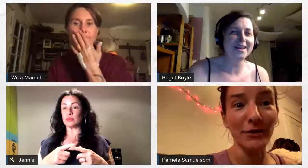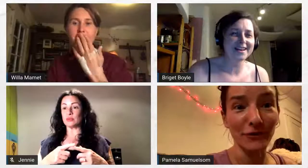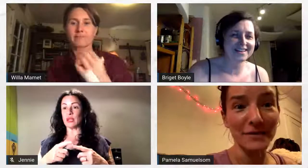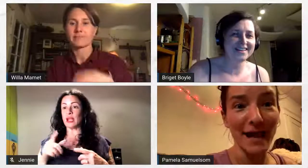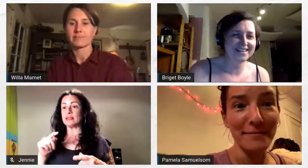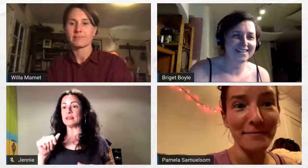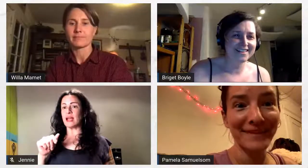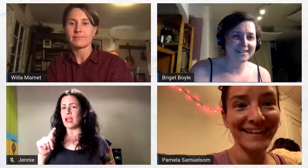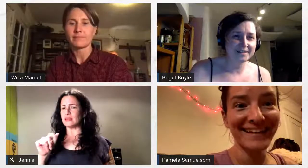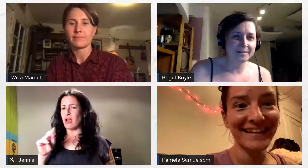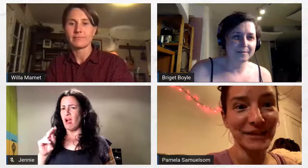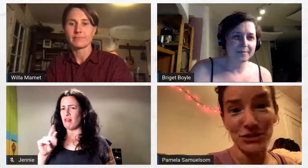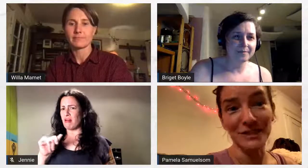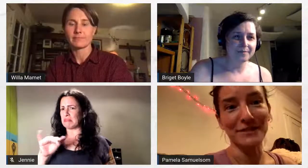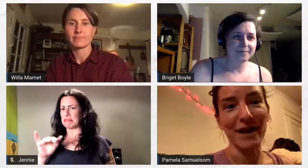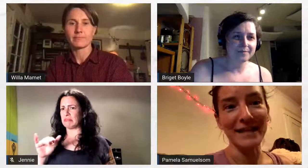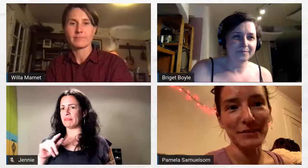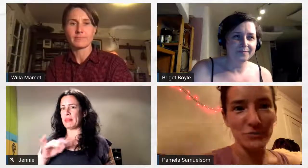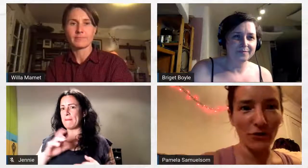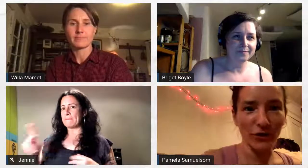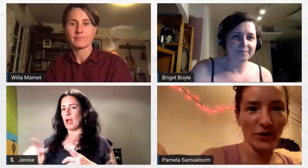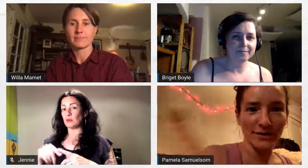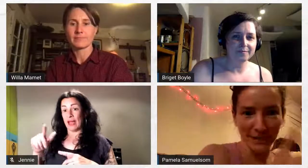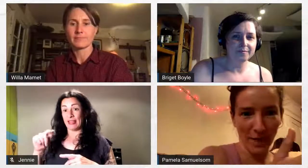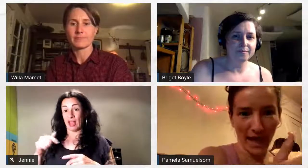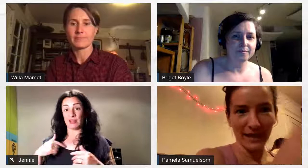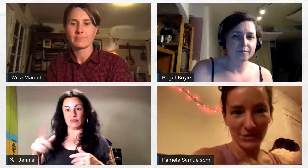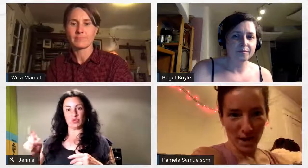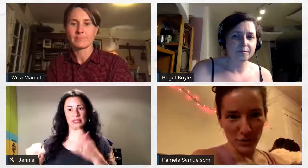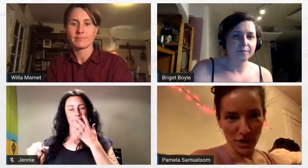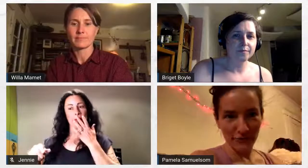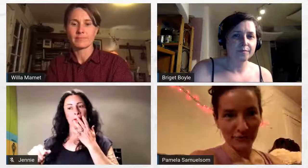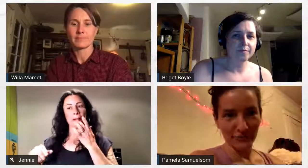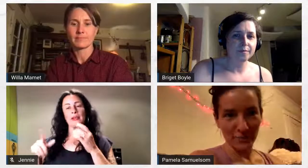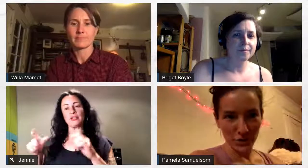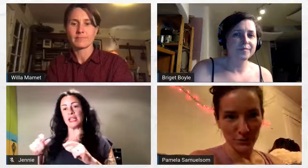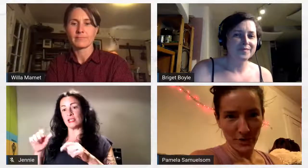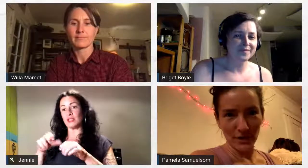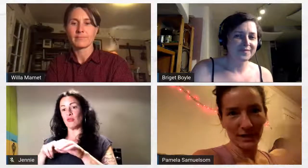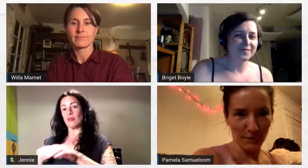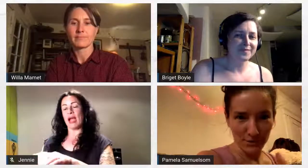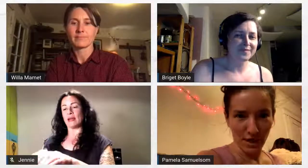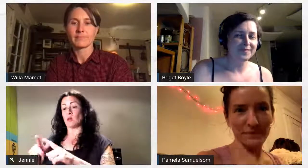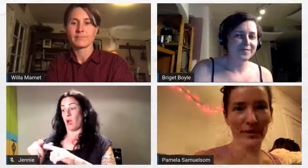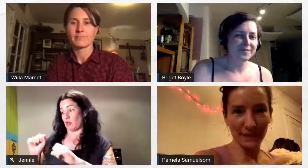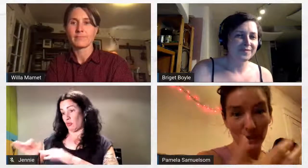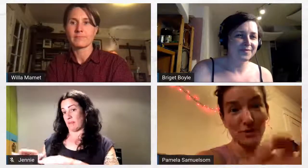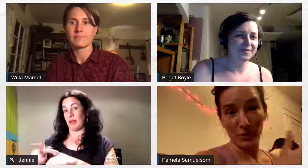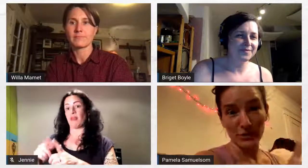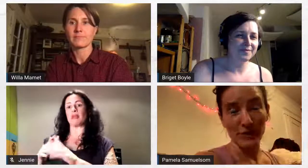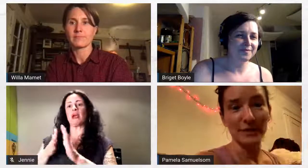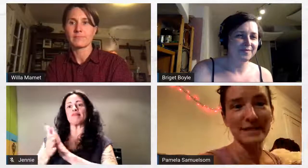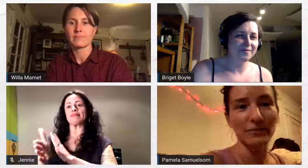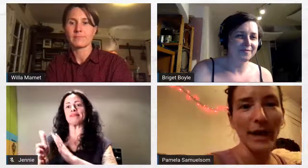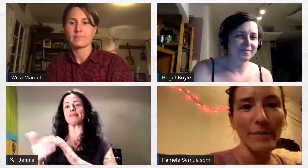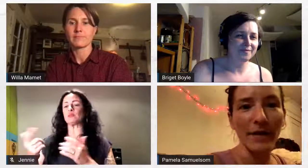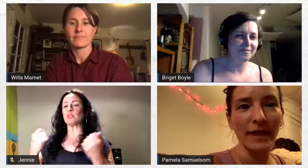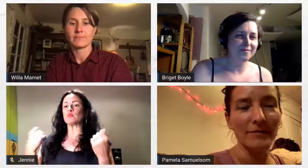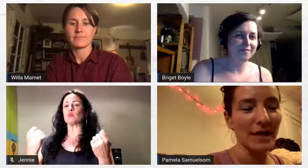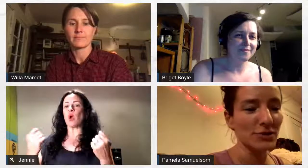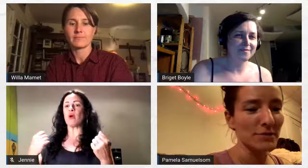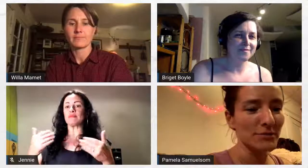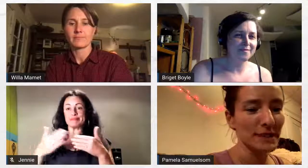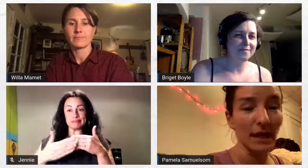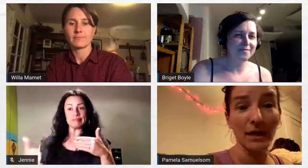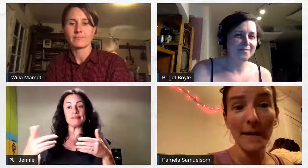just met for the first time because she needed a ride. So I drove her to the Bay and dropped her off where she was going. And I went to where I was going and then picked her up, and we drove the rest of the way. And by the